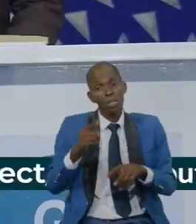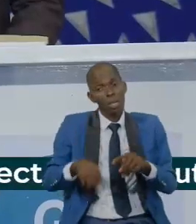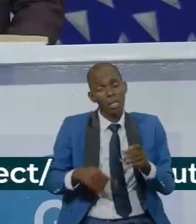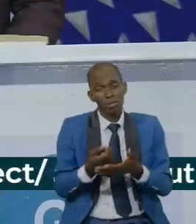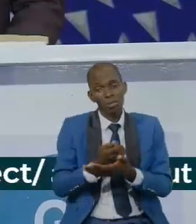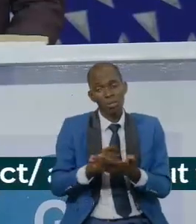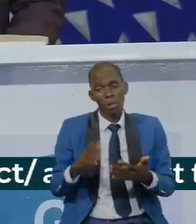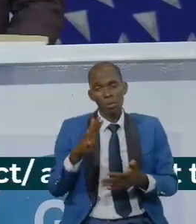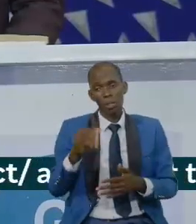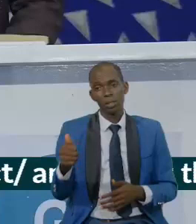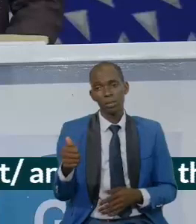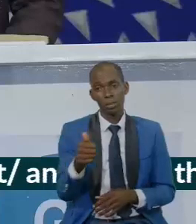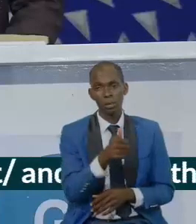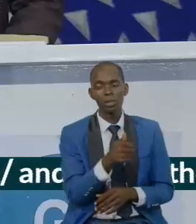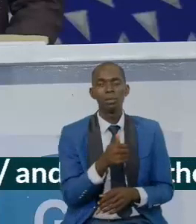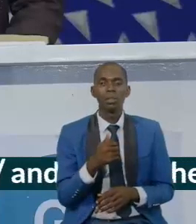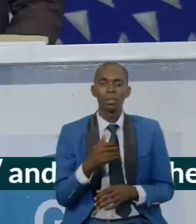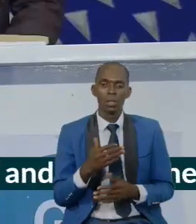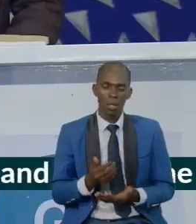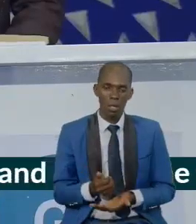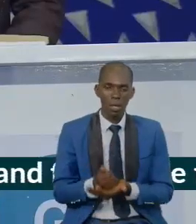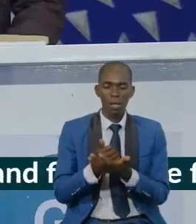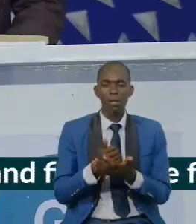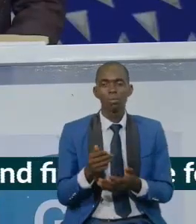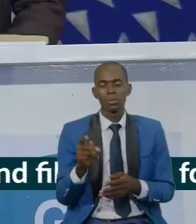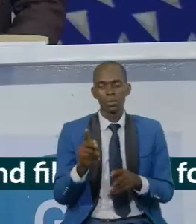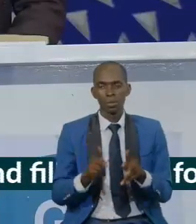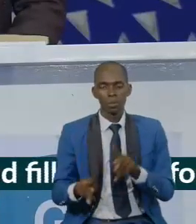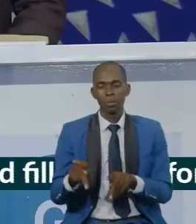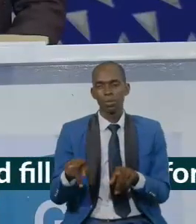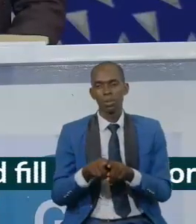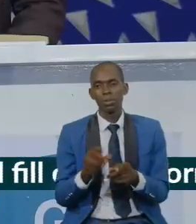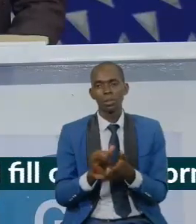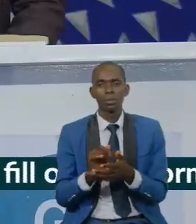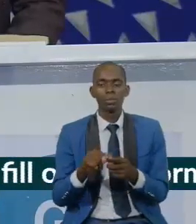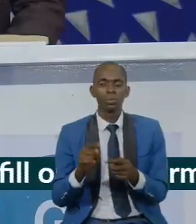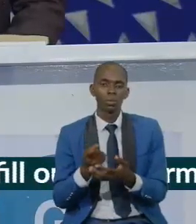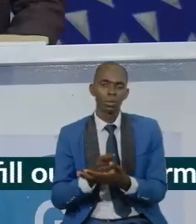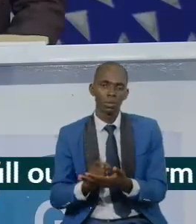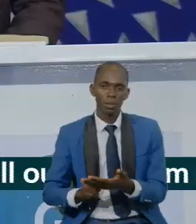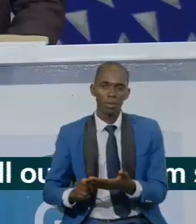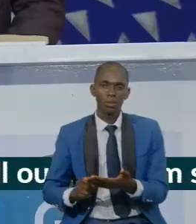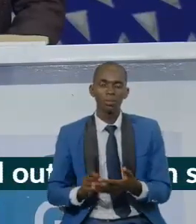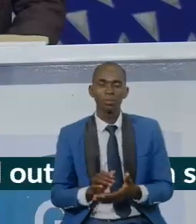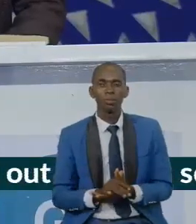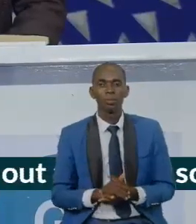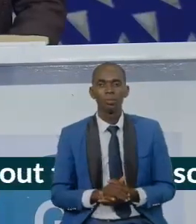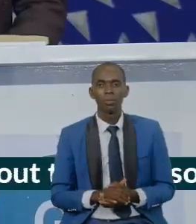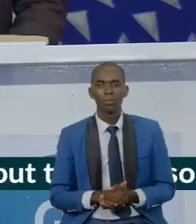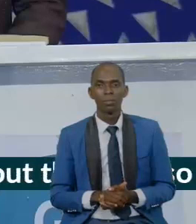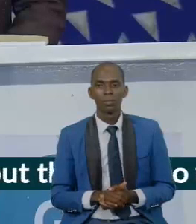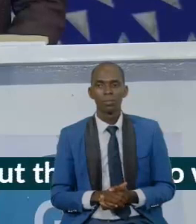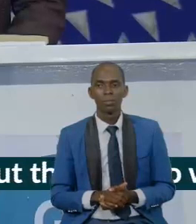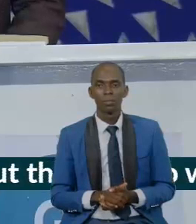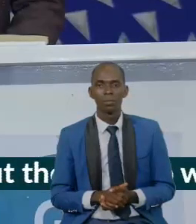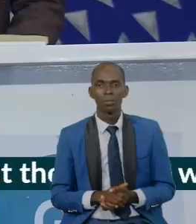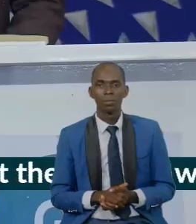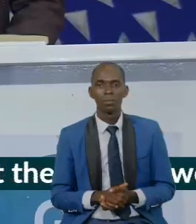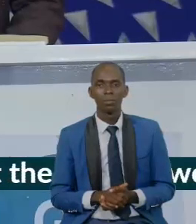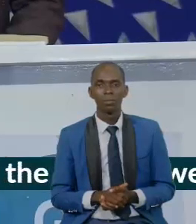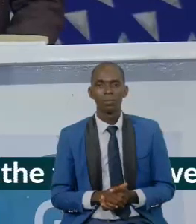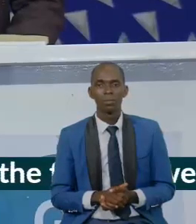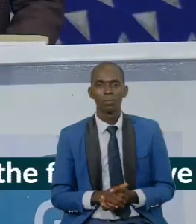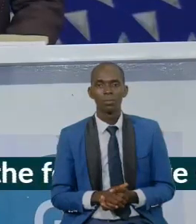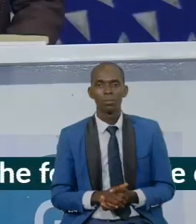write. Et ceux qui savent écrire, nous vous prions de bien vouloir écrire des